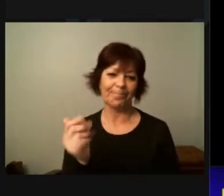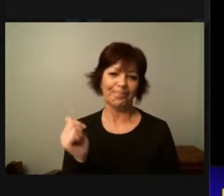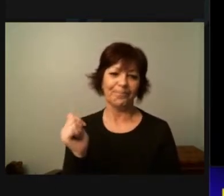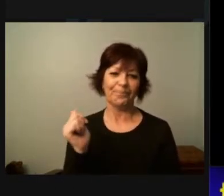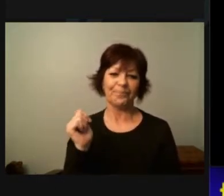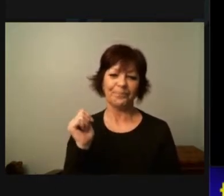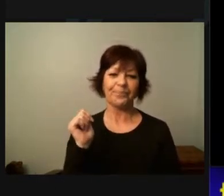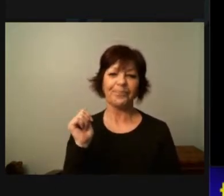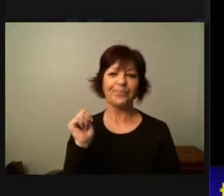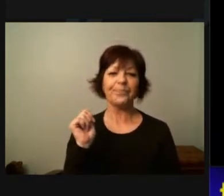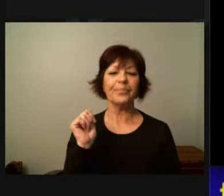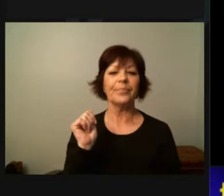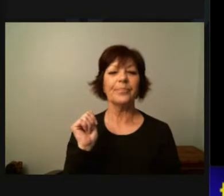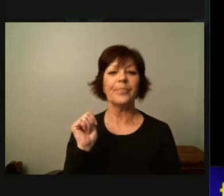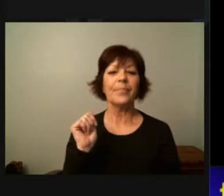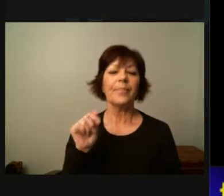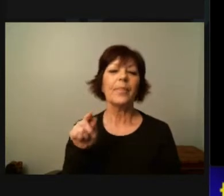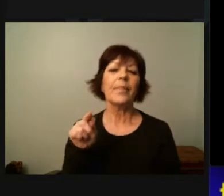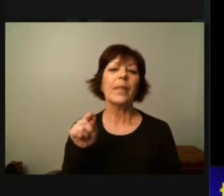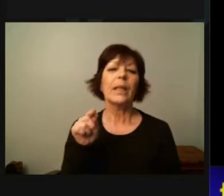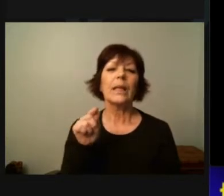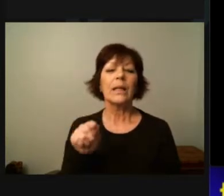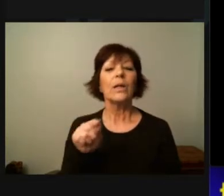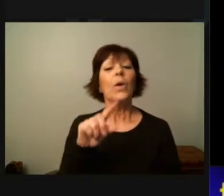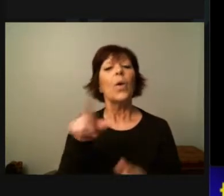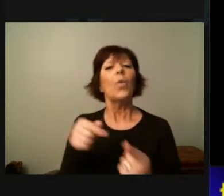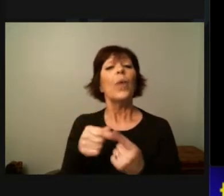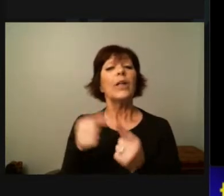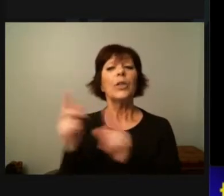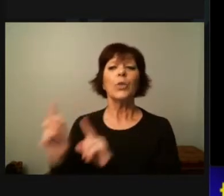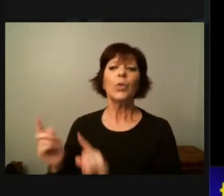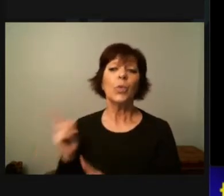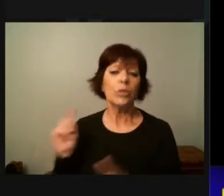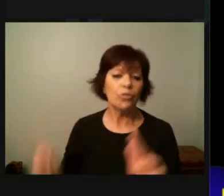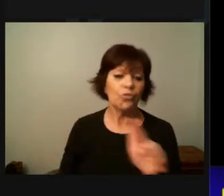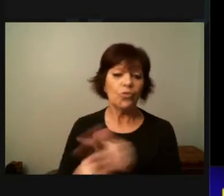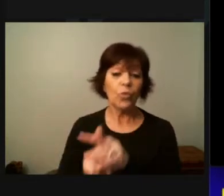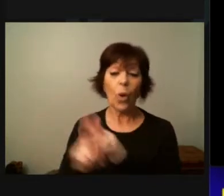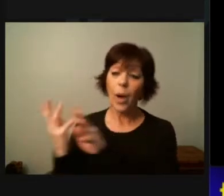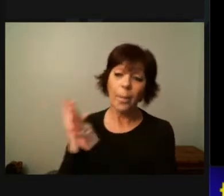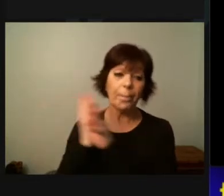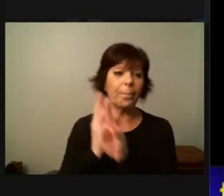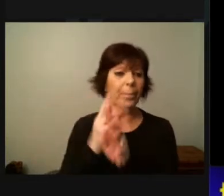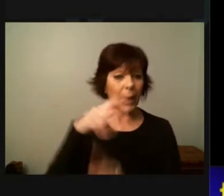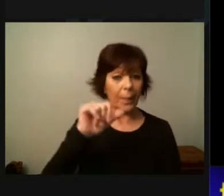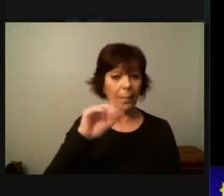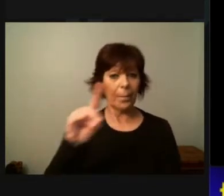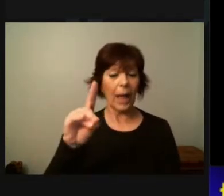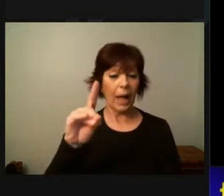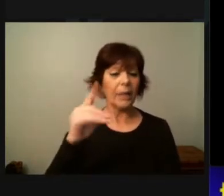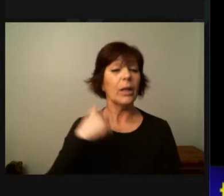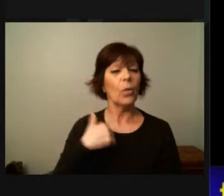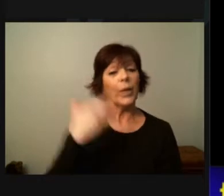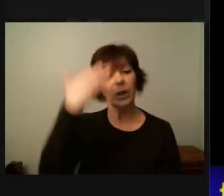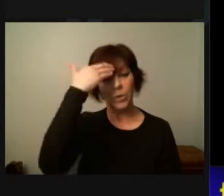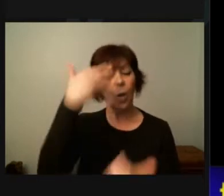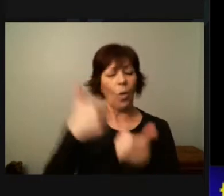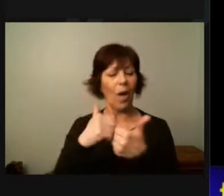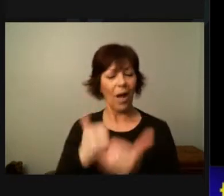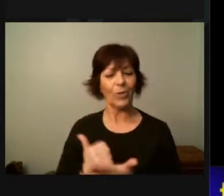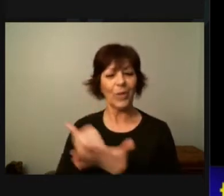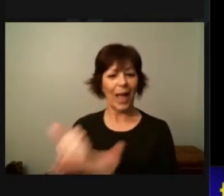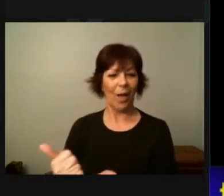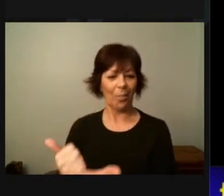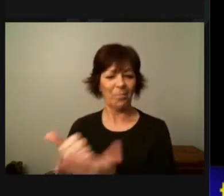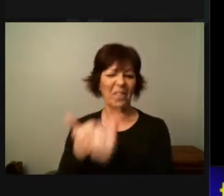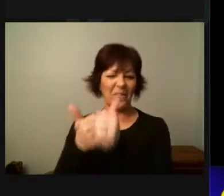pre-reviewed medical questions, so that when you come to the pod, we know how to best serve you.